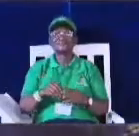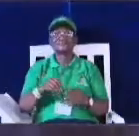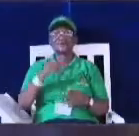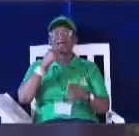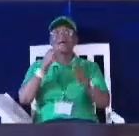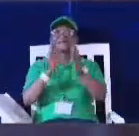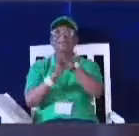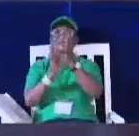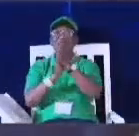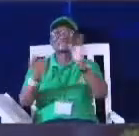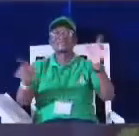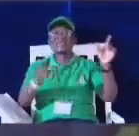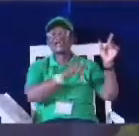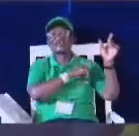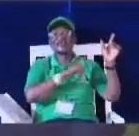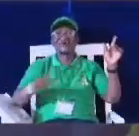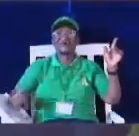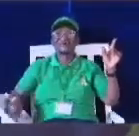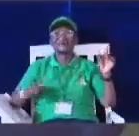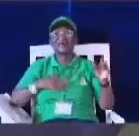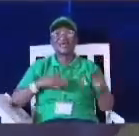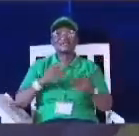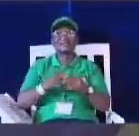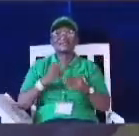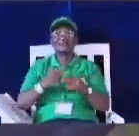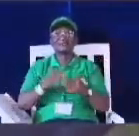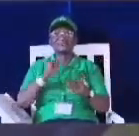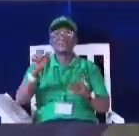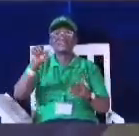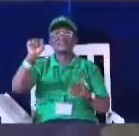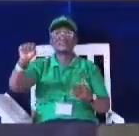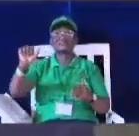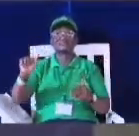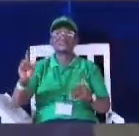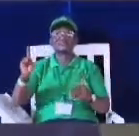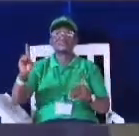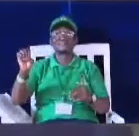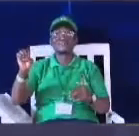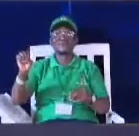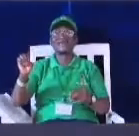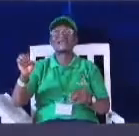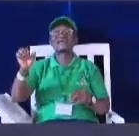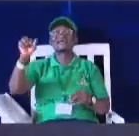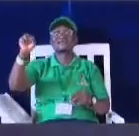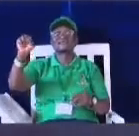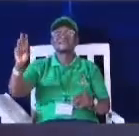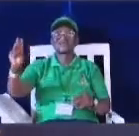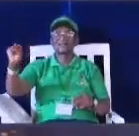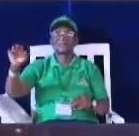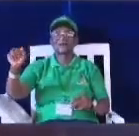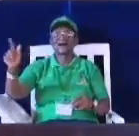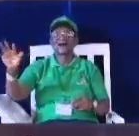Praise the Lord. My name is Shade Elsa Maila.